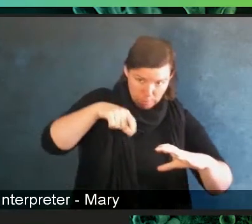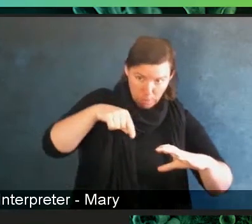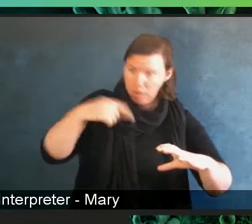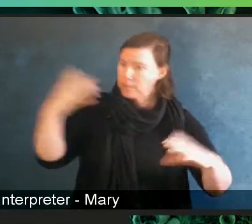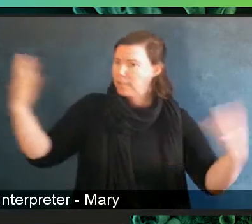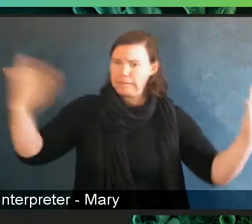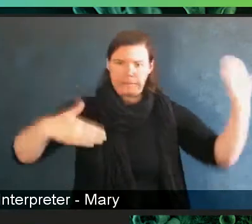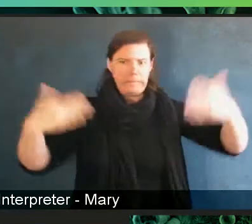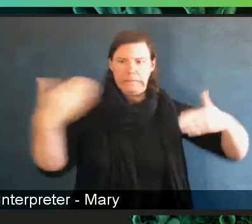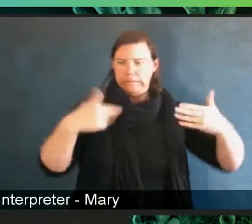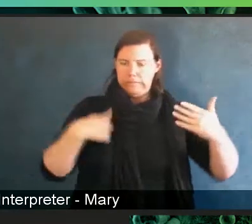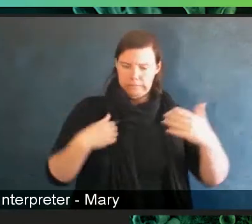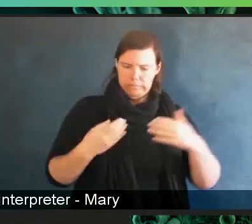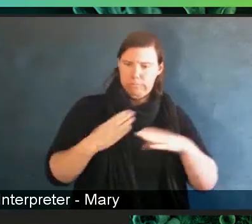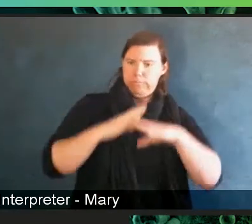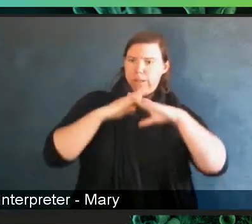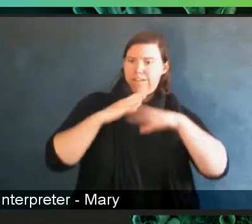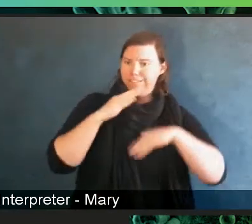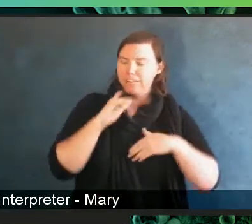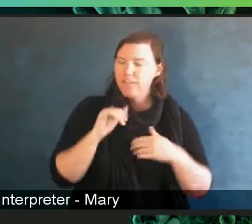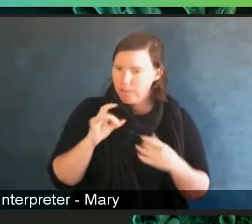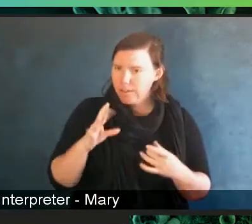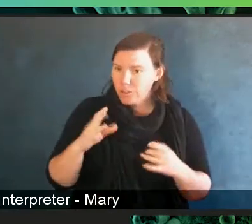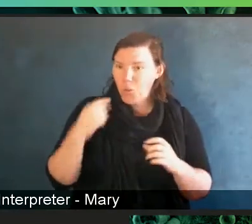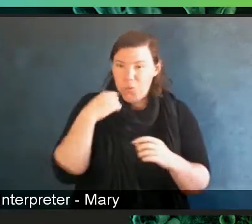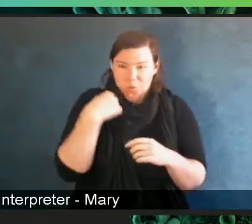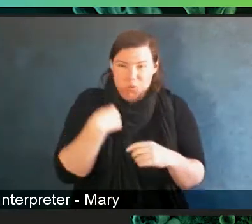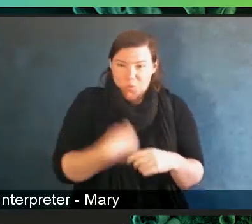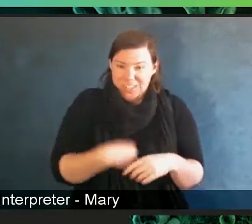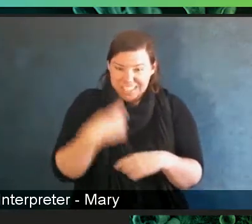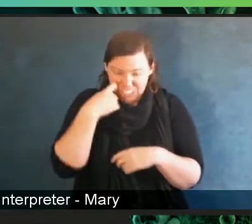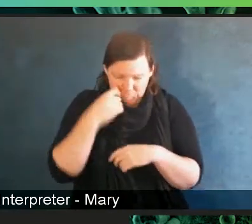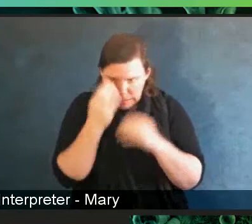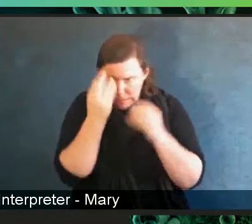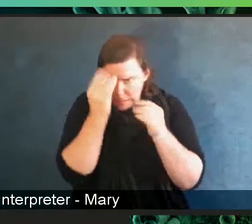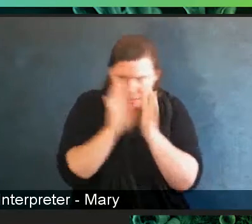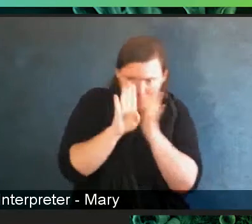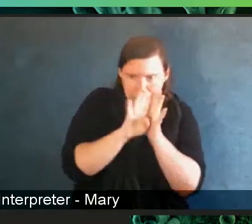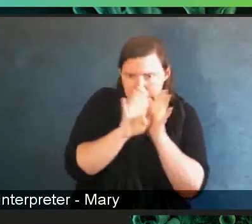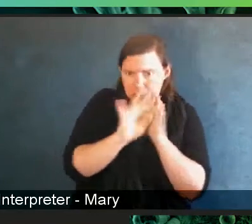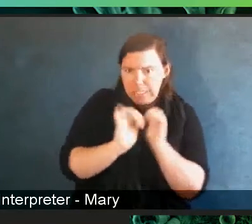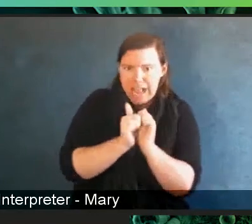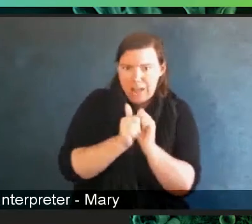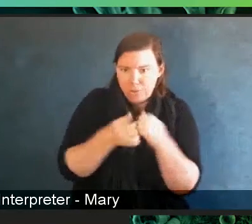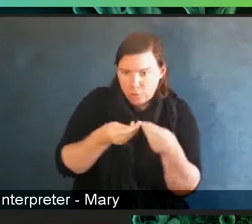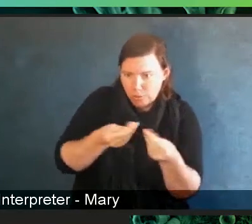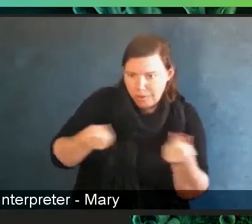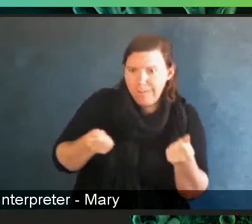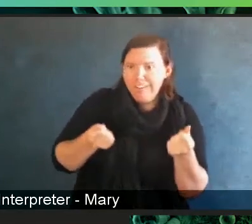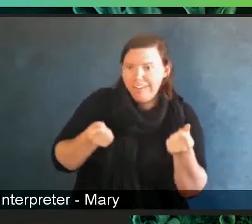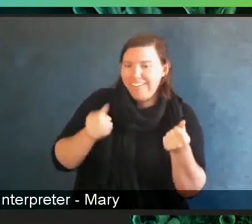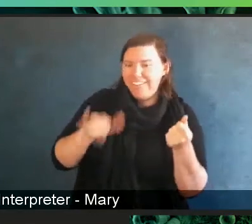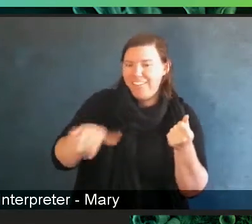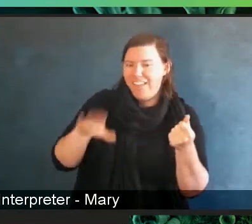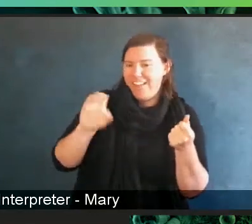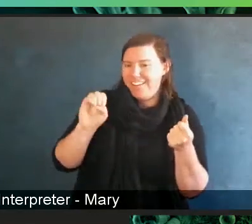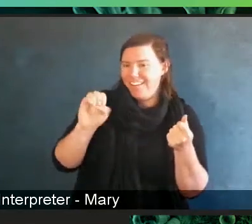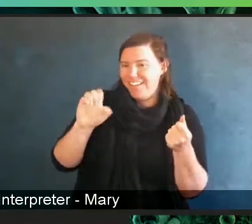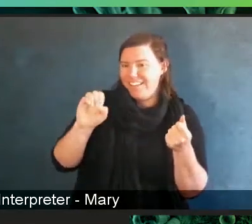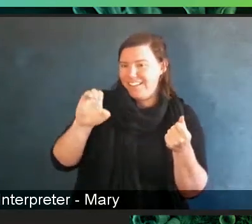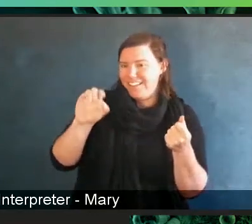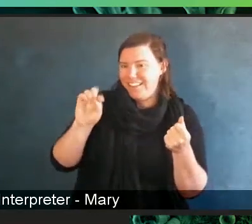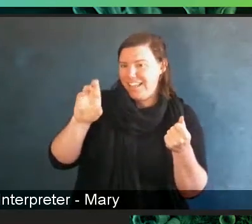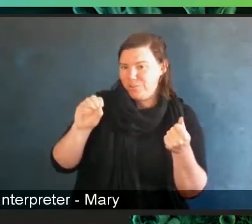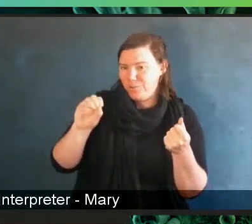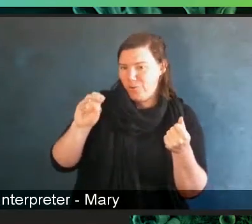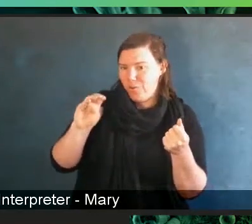to build a facility out near the Snoqualmie Pass where there'd be less electromagnetic interference? I don't know about